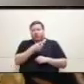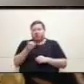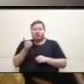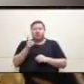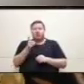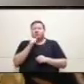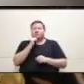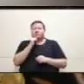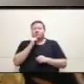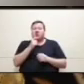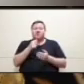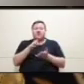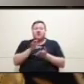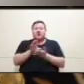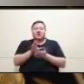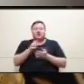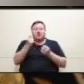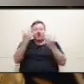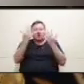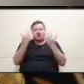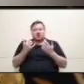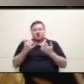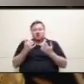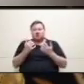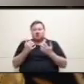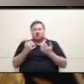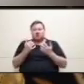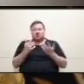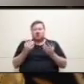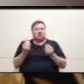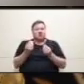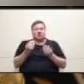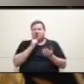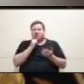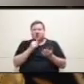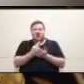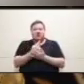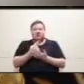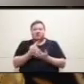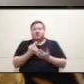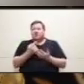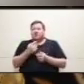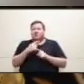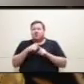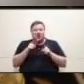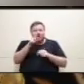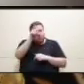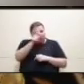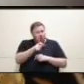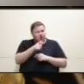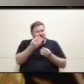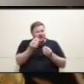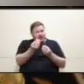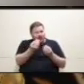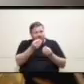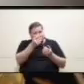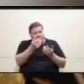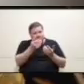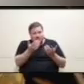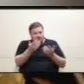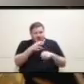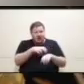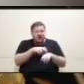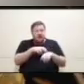unfunded budget, therefore your affairs were not in order. But somehow someone needs to take responsibility for what